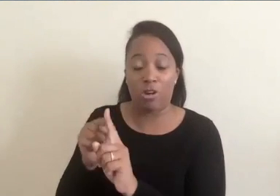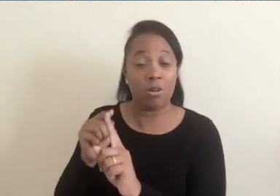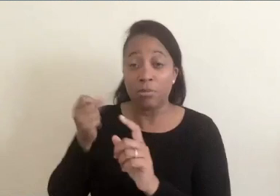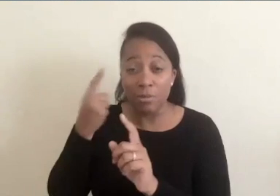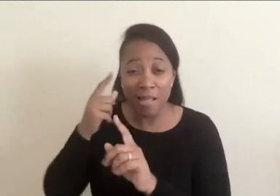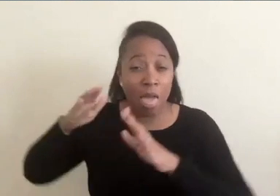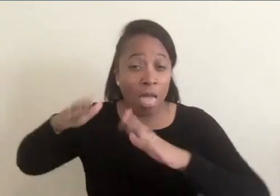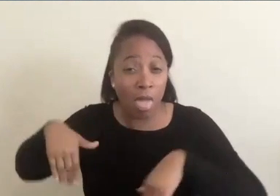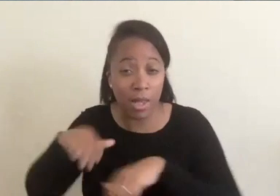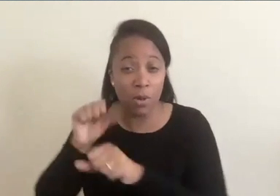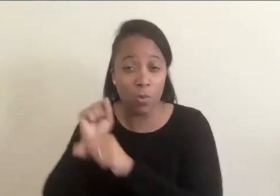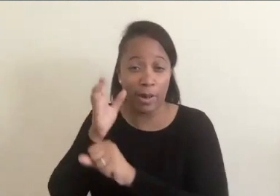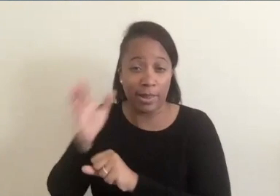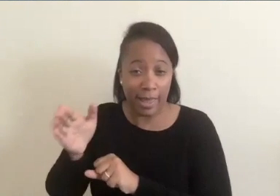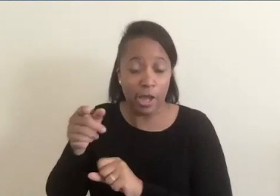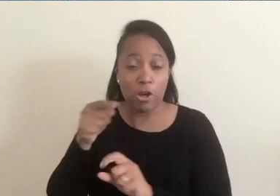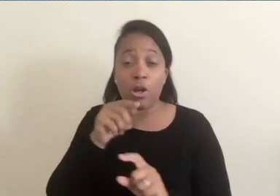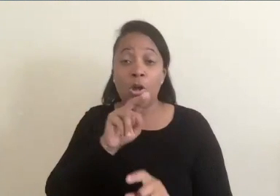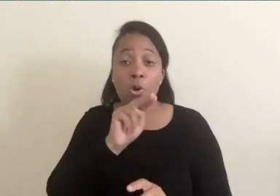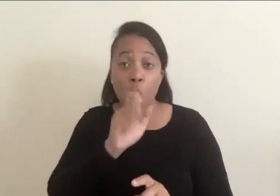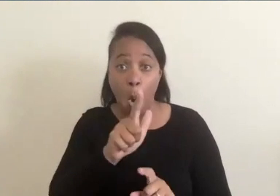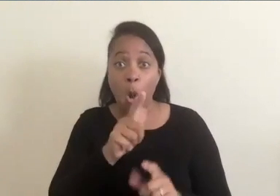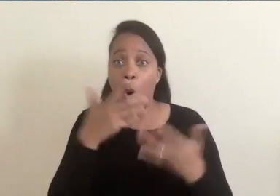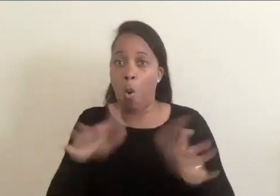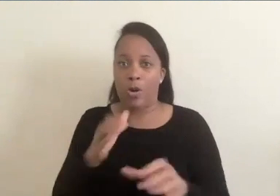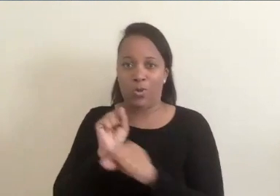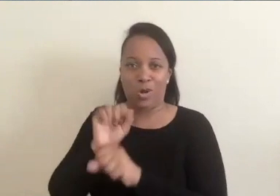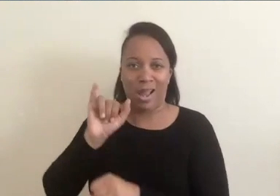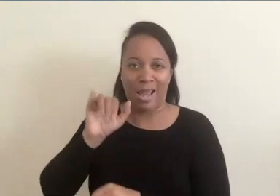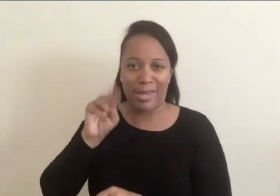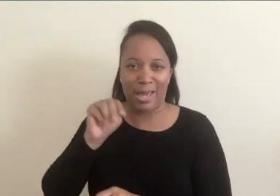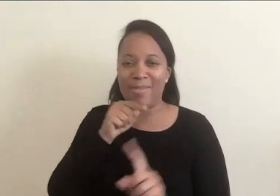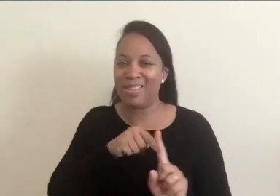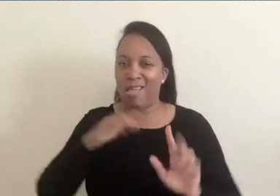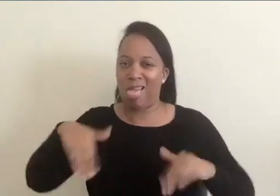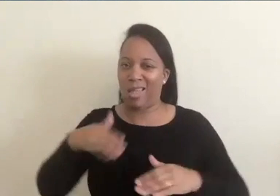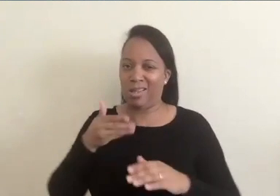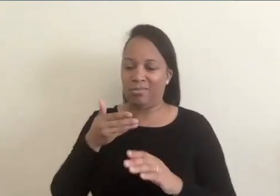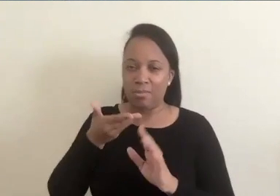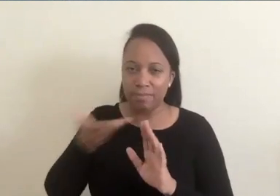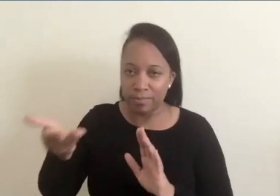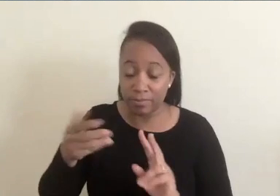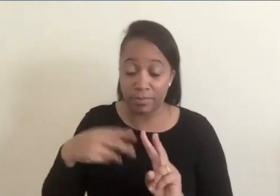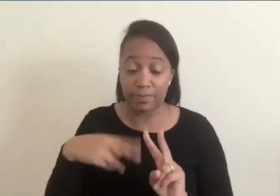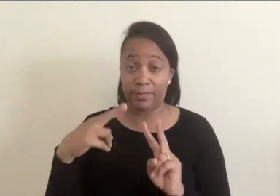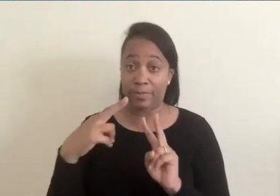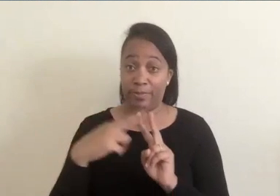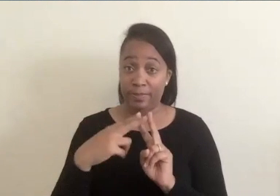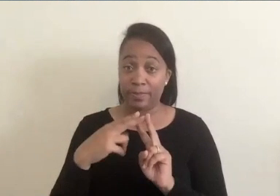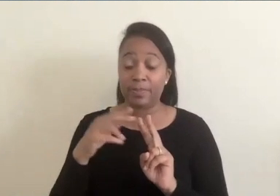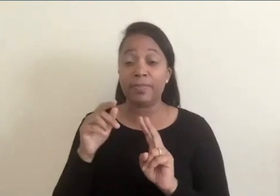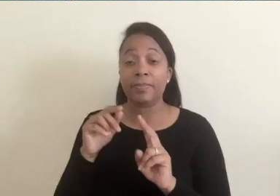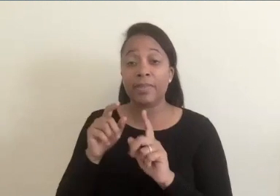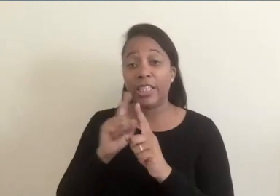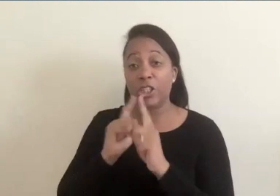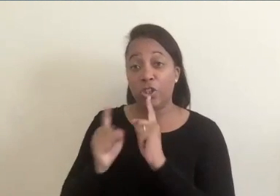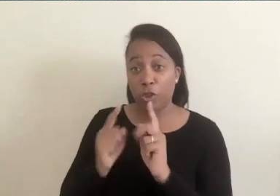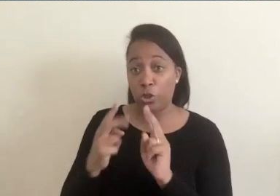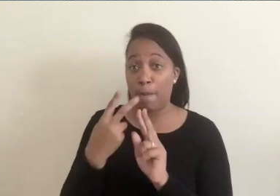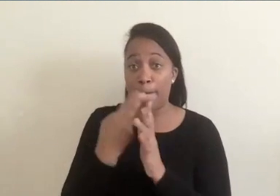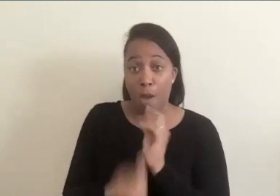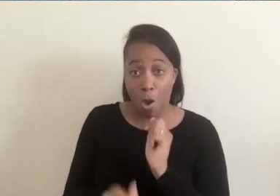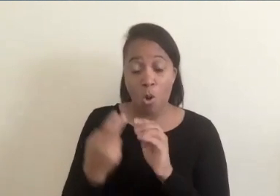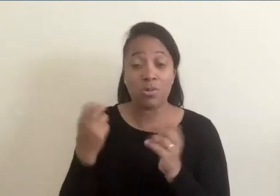not a current employee, as Mr. Knoll was with IBM. During the interview, the 2 applicants